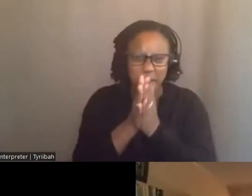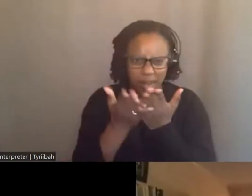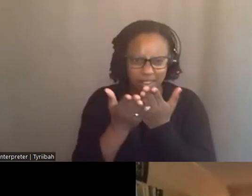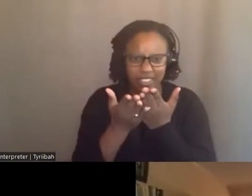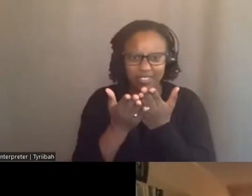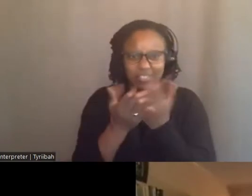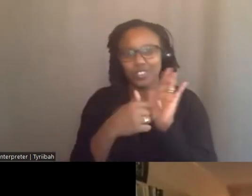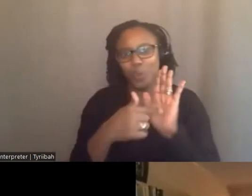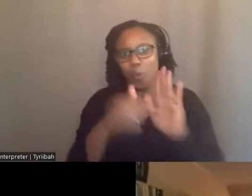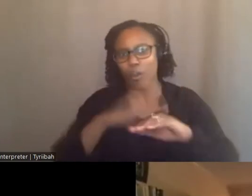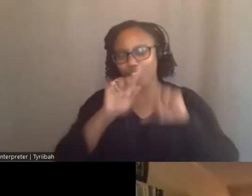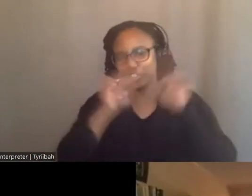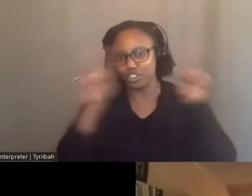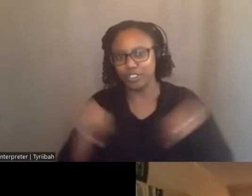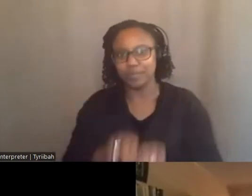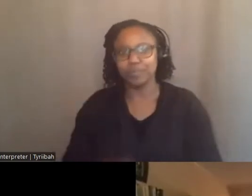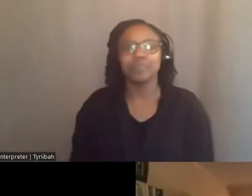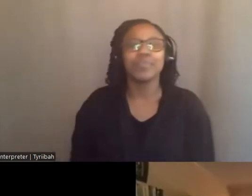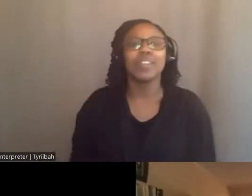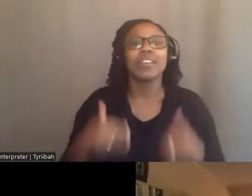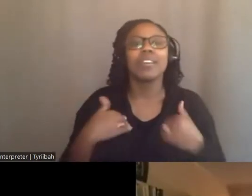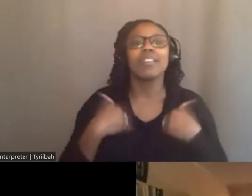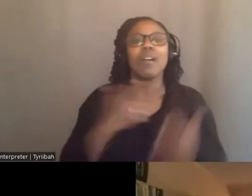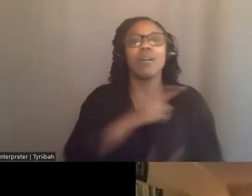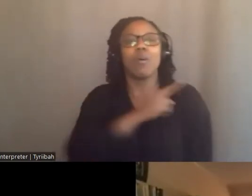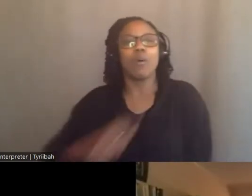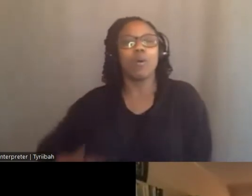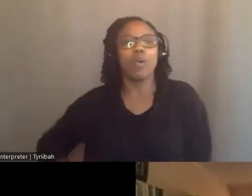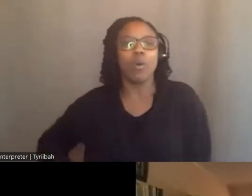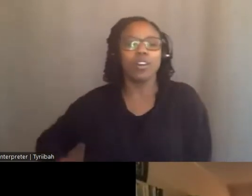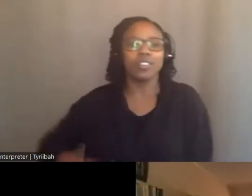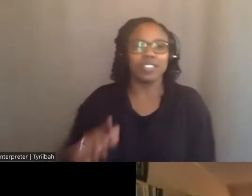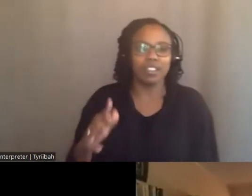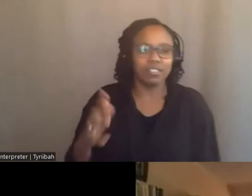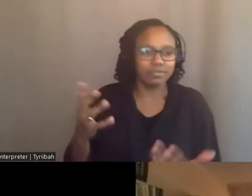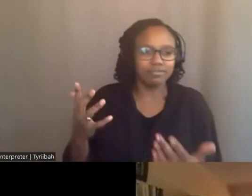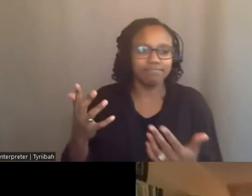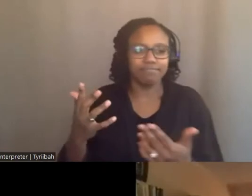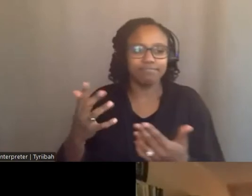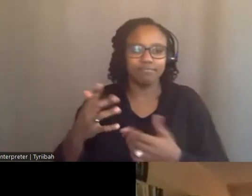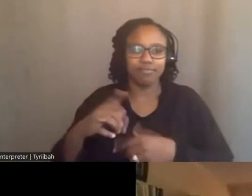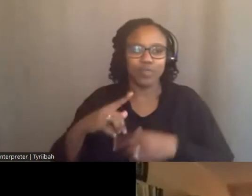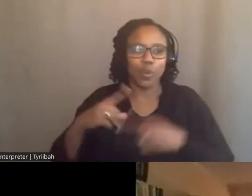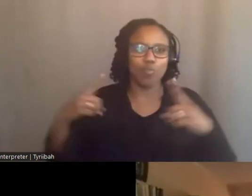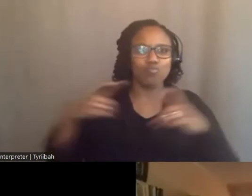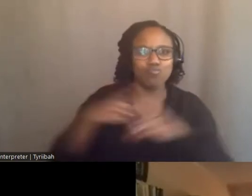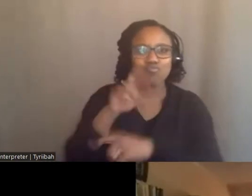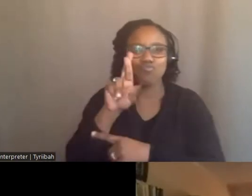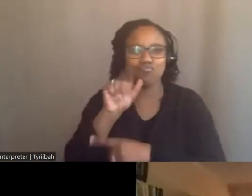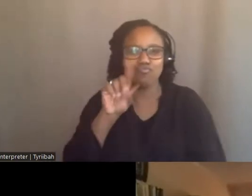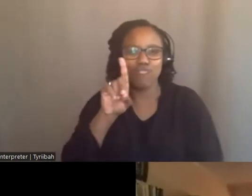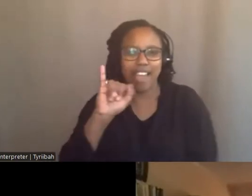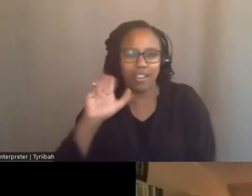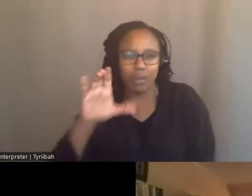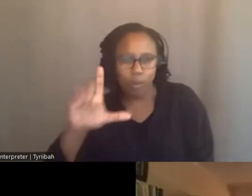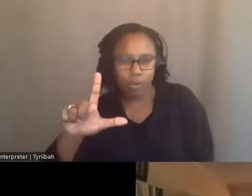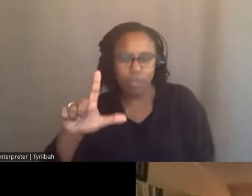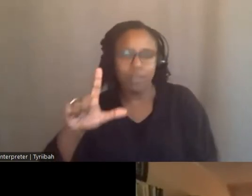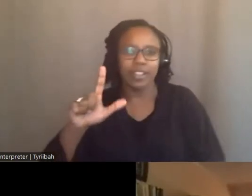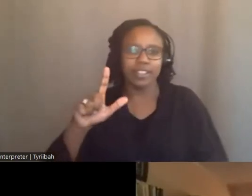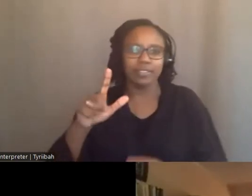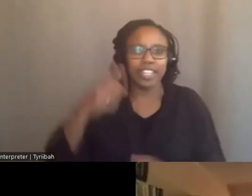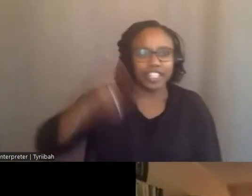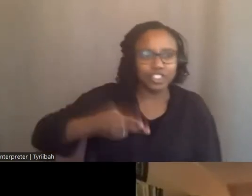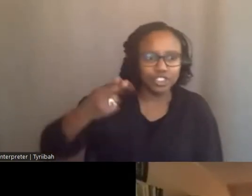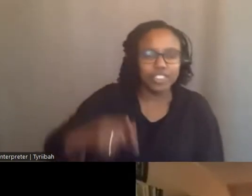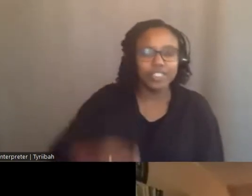The Young Lords, A Radical History, and the editor of Writing on the Wall, Selected Prison Writings